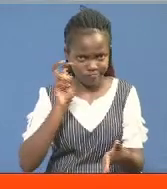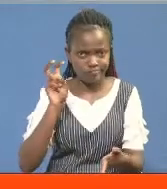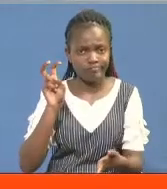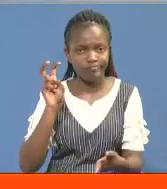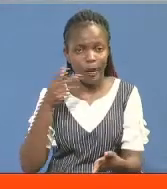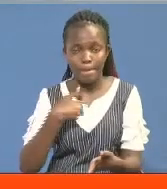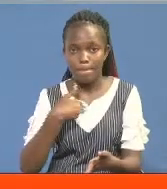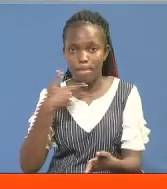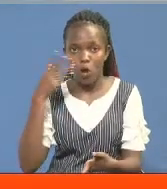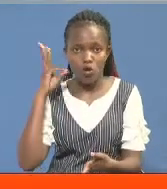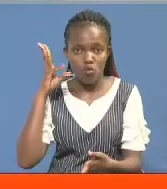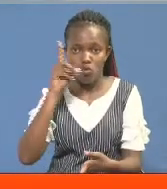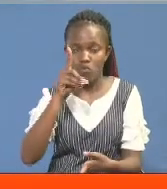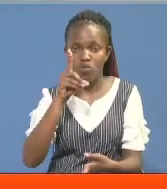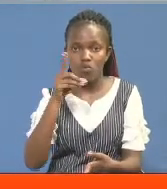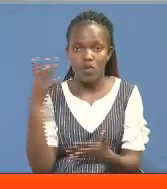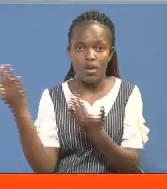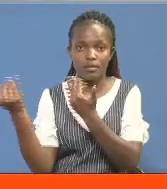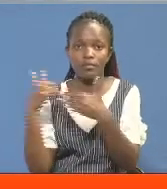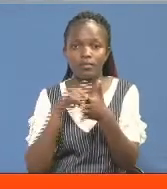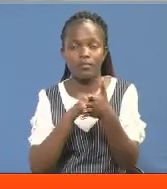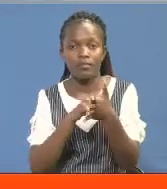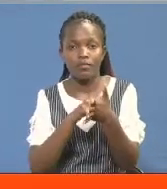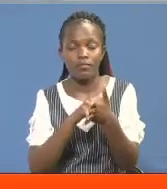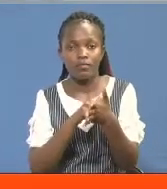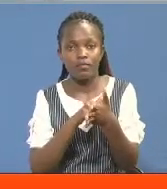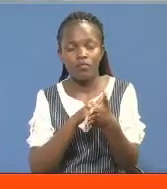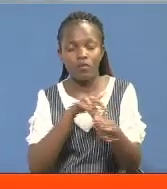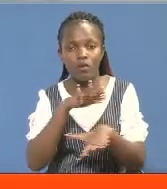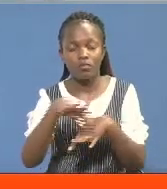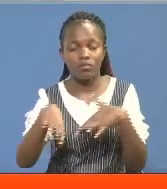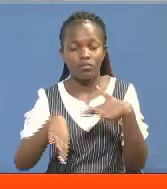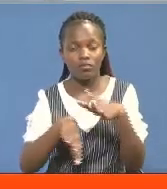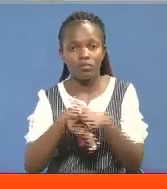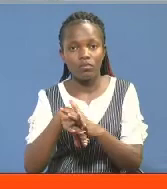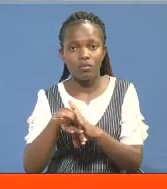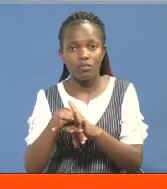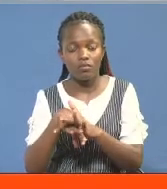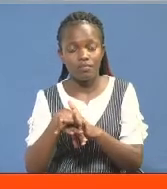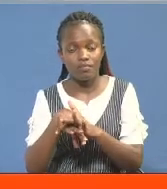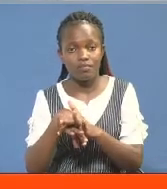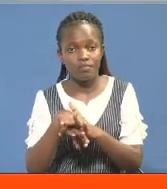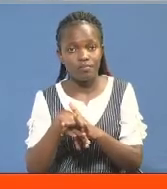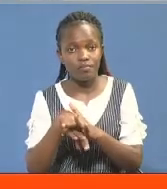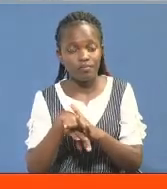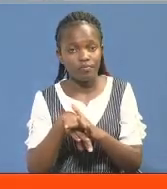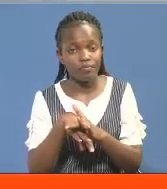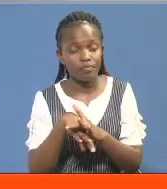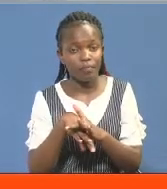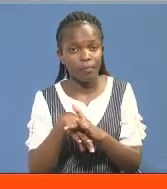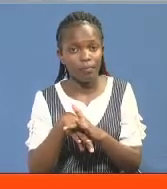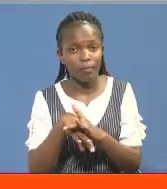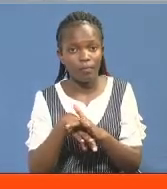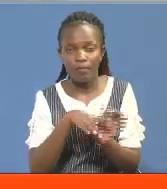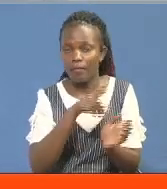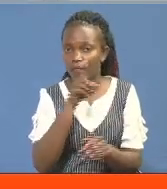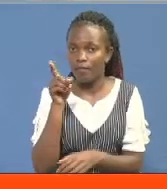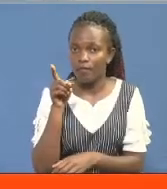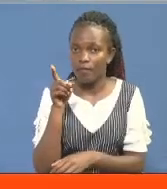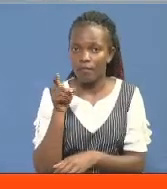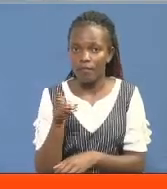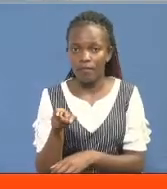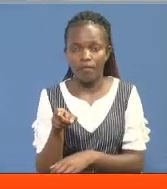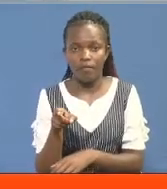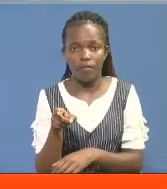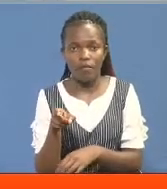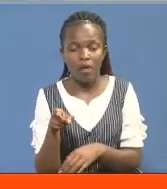I would expect that at the end of it all, even after we go through the referendum, if we will ever get there, questions will be raised